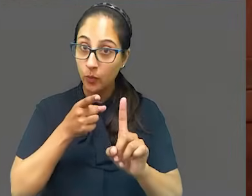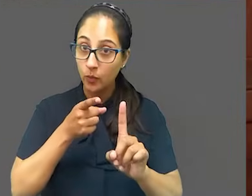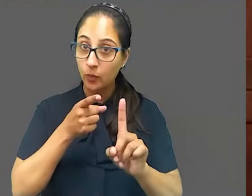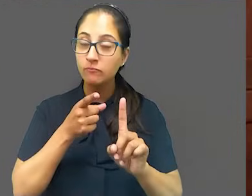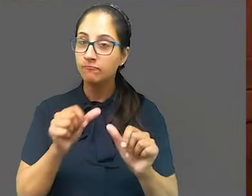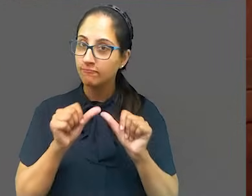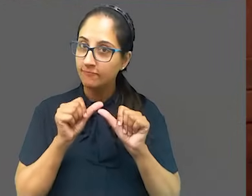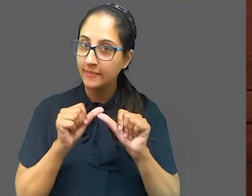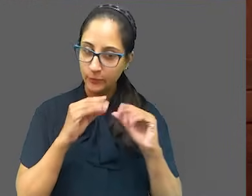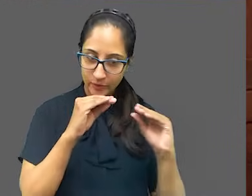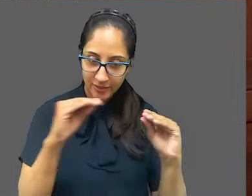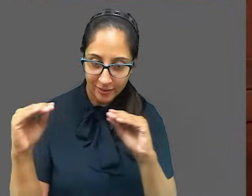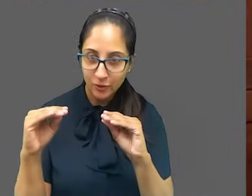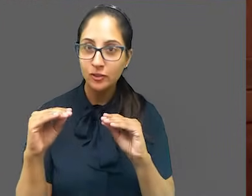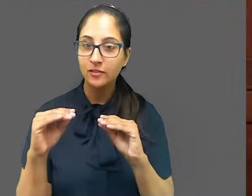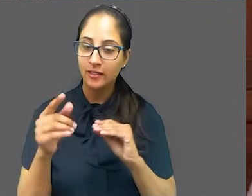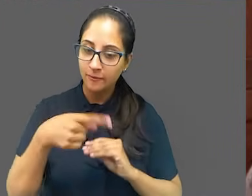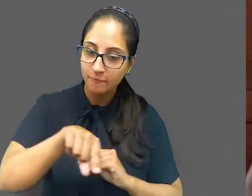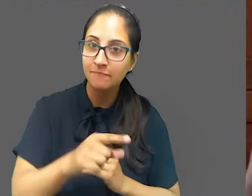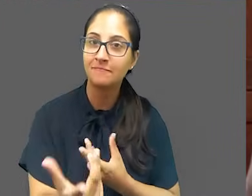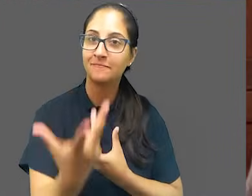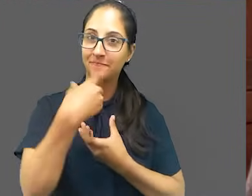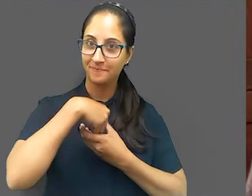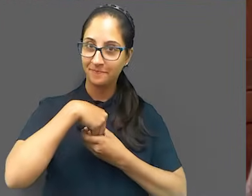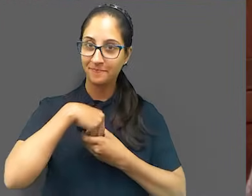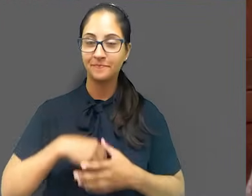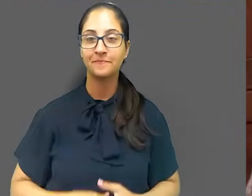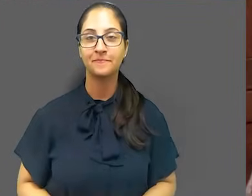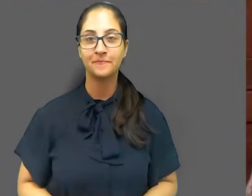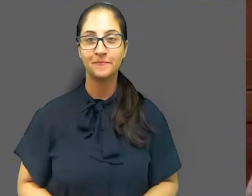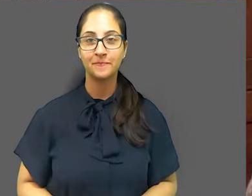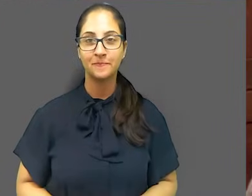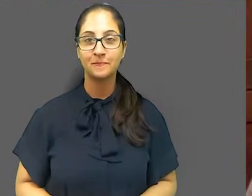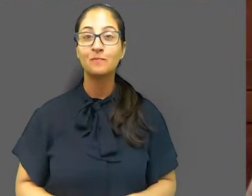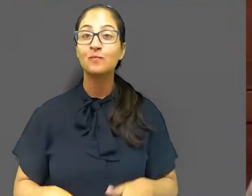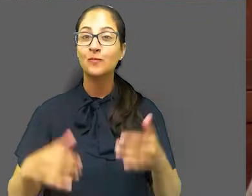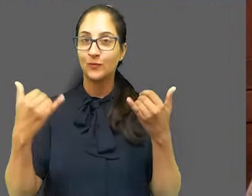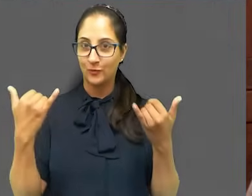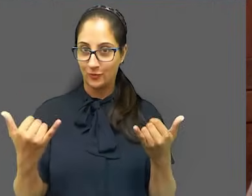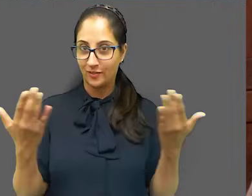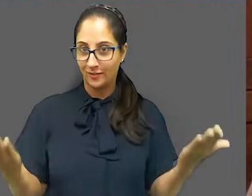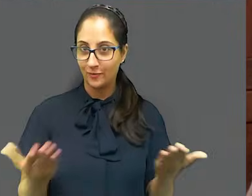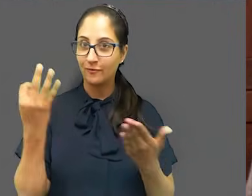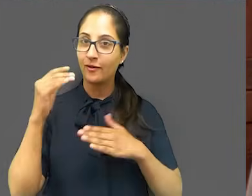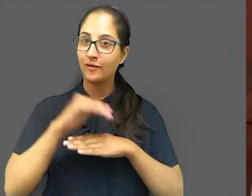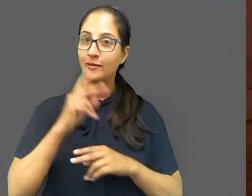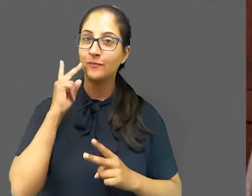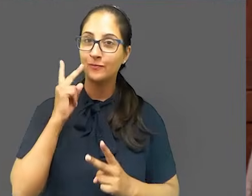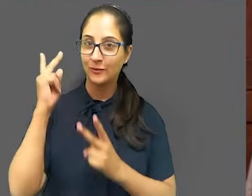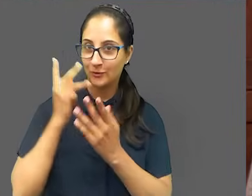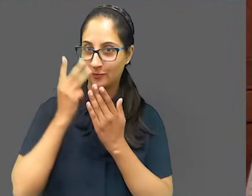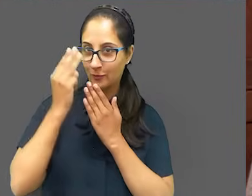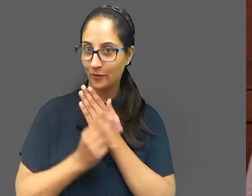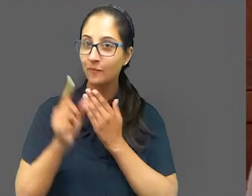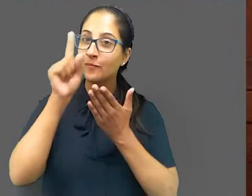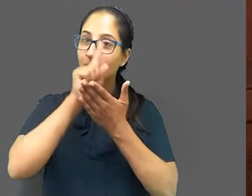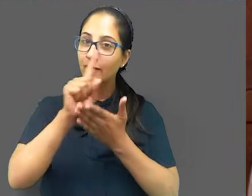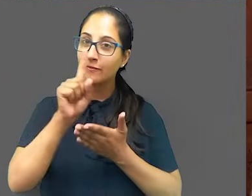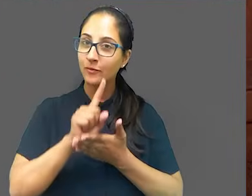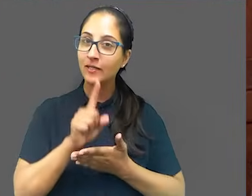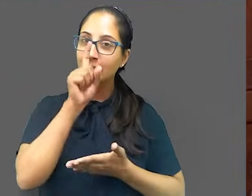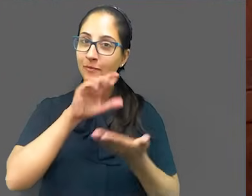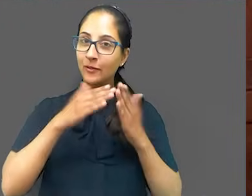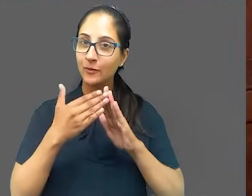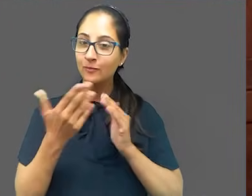engaging learning experiences. Tonight, we continue with Friday Night Reflections, the Jamaat's touch point for the week.